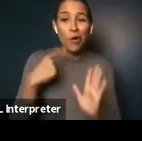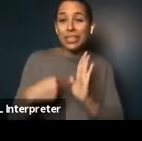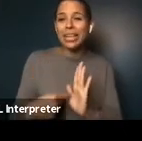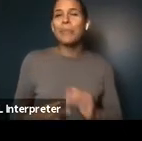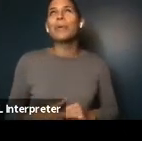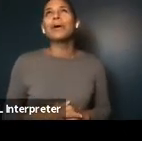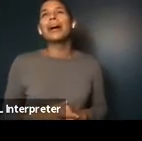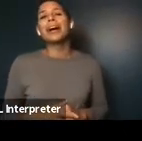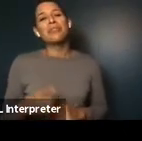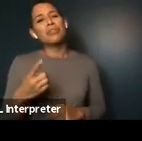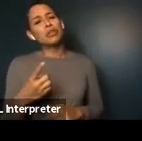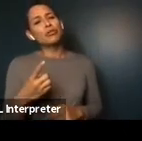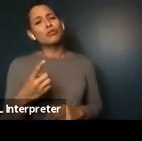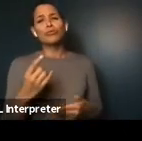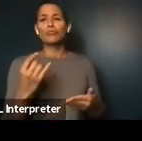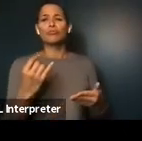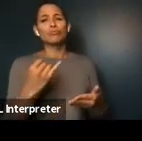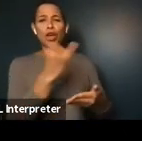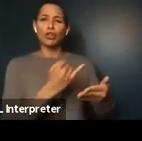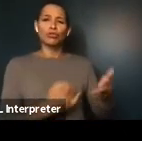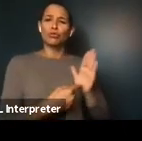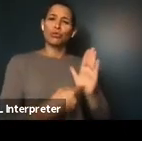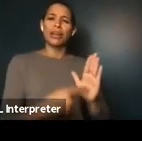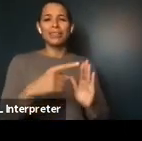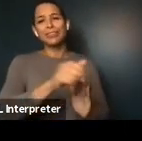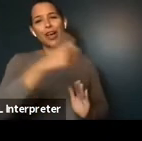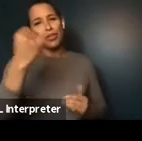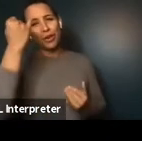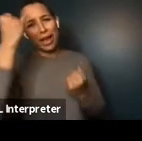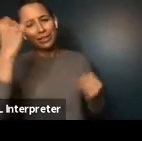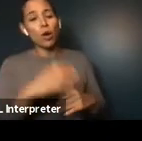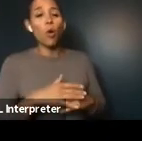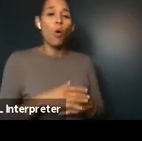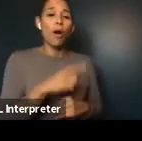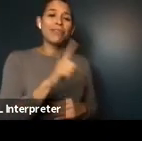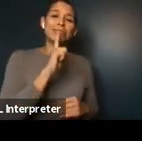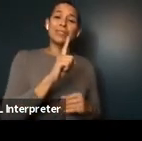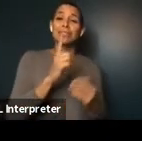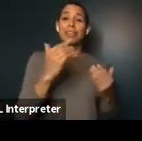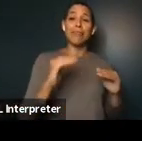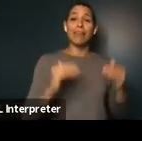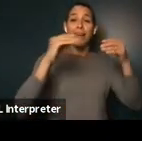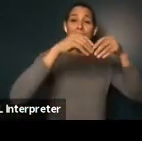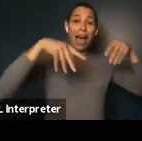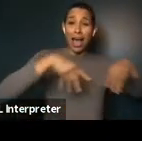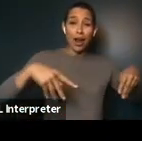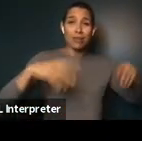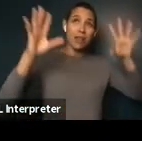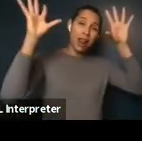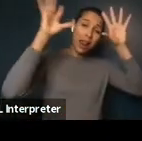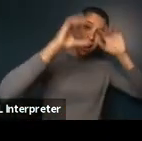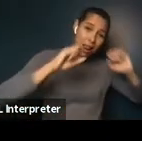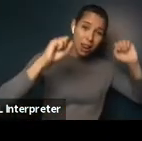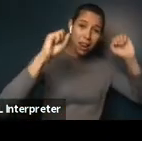illustrating this other idea, or this is deconstructing this hierarchy. It's actually about this interstitial